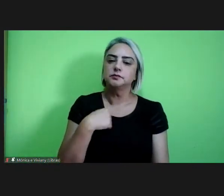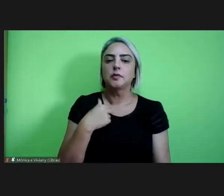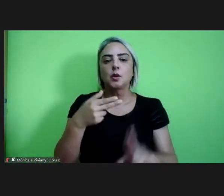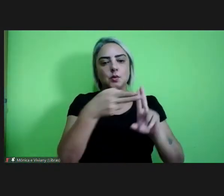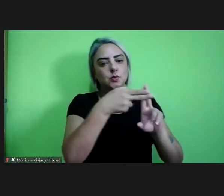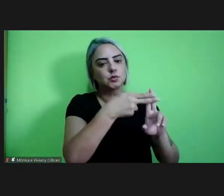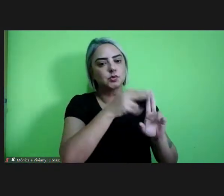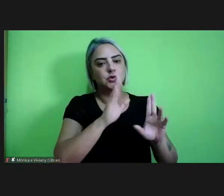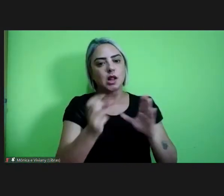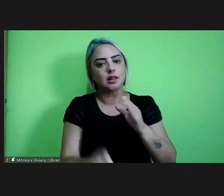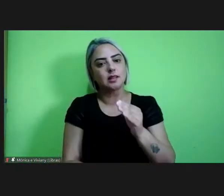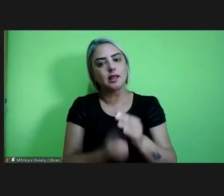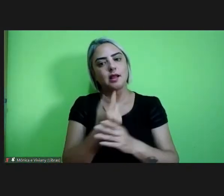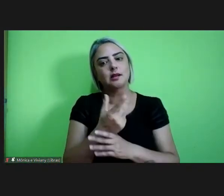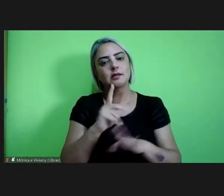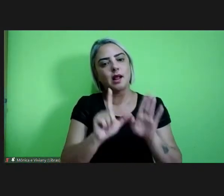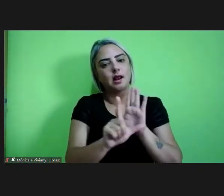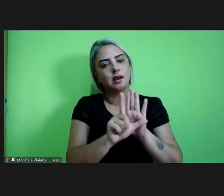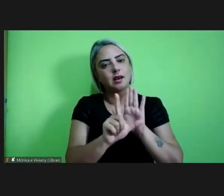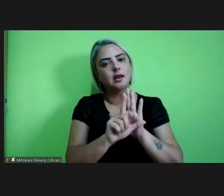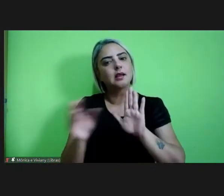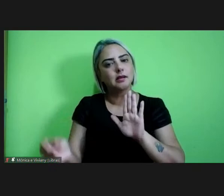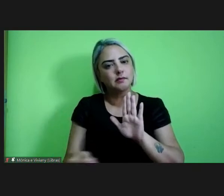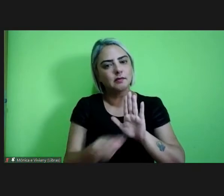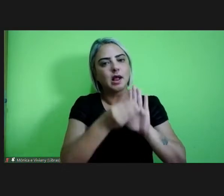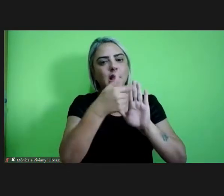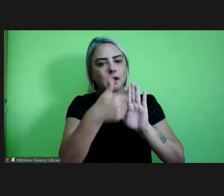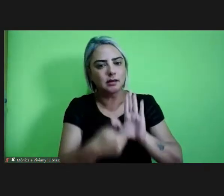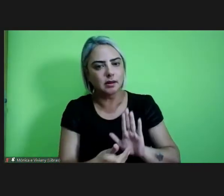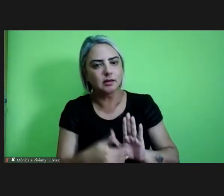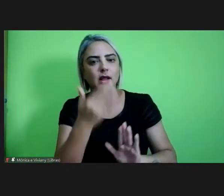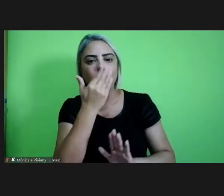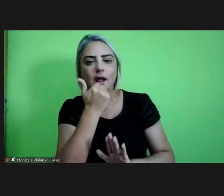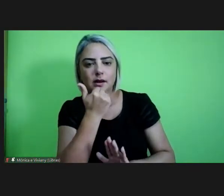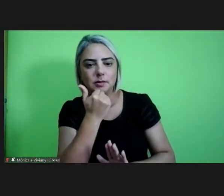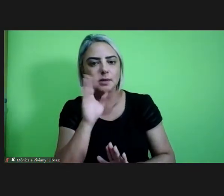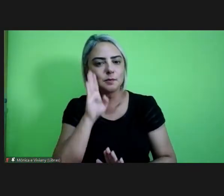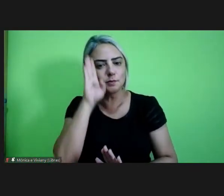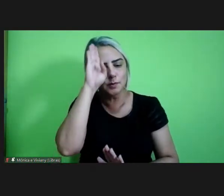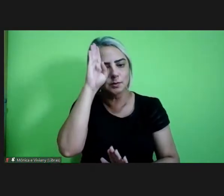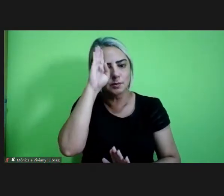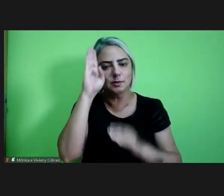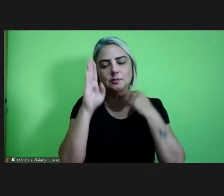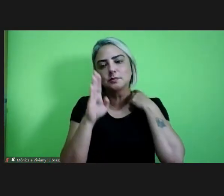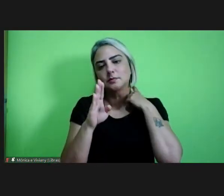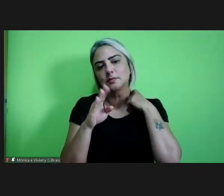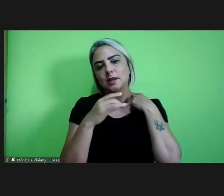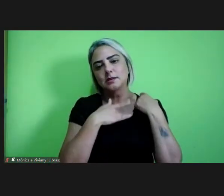nutrition and food programs. SUS, when it was created, the law itself